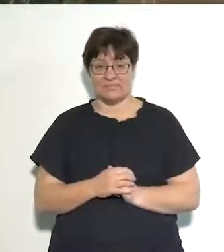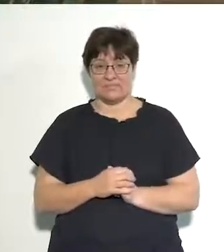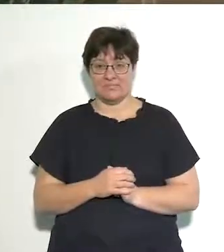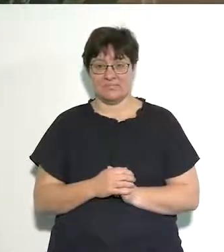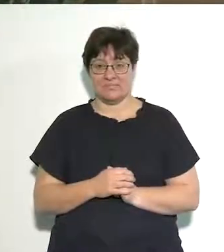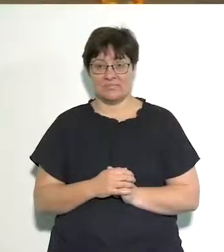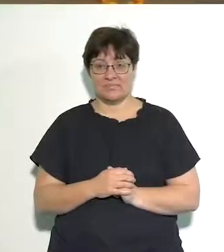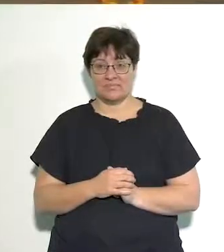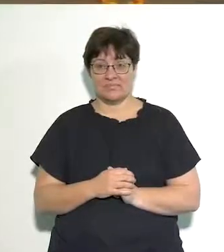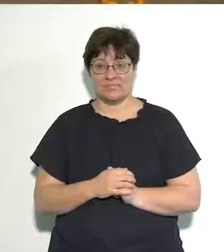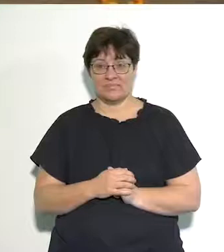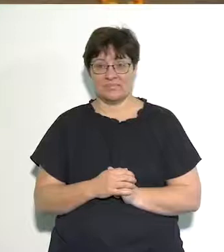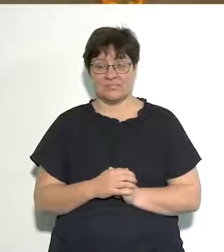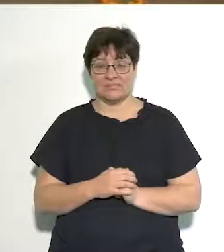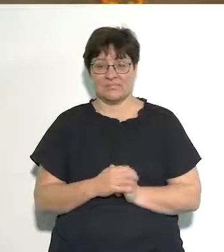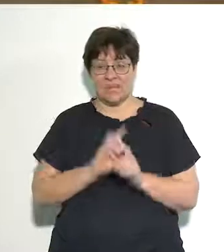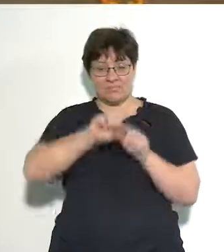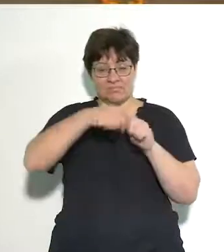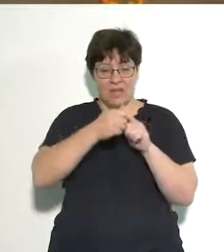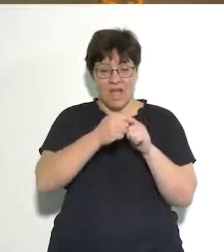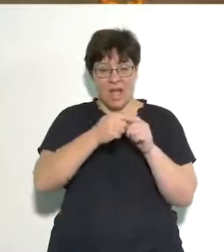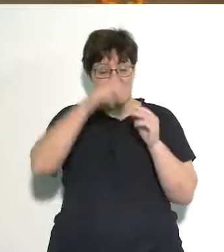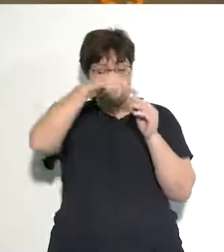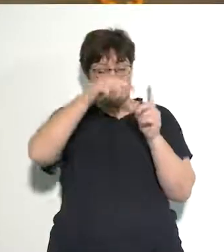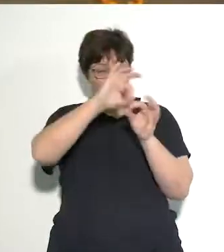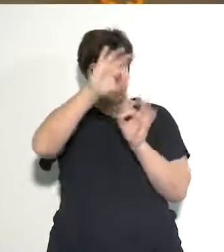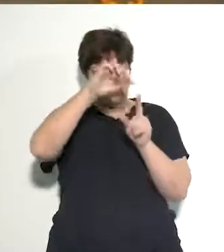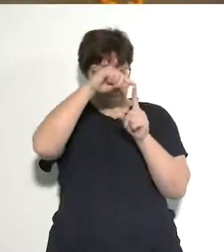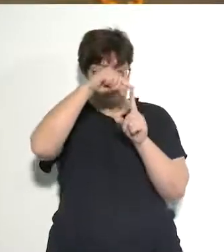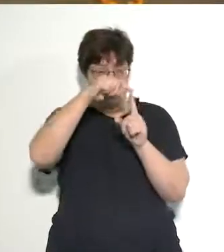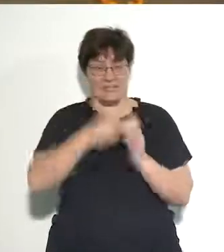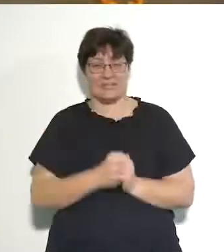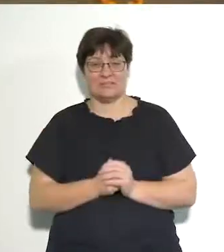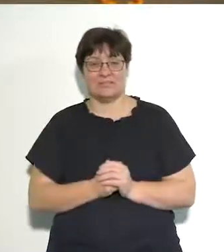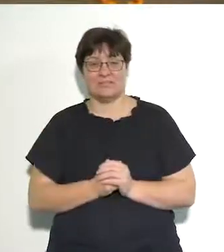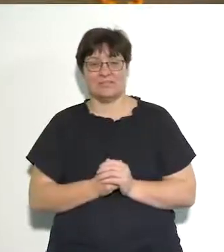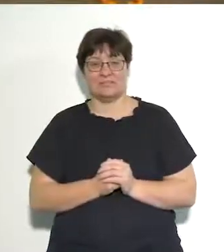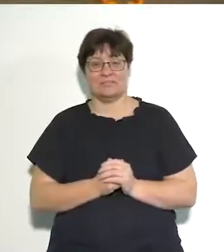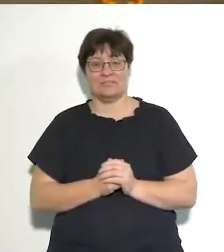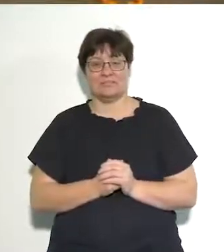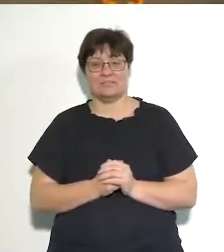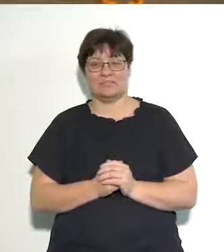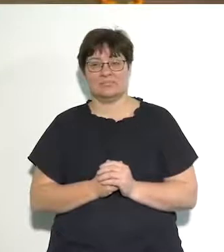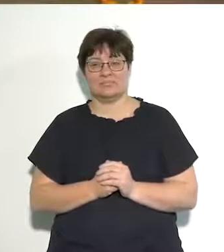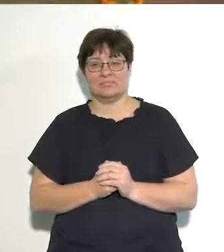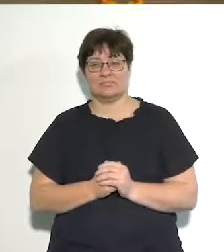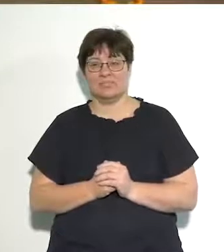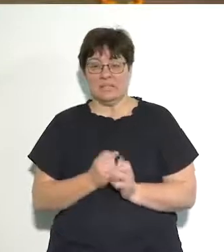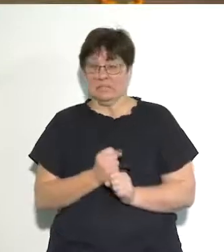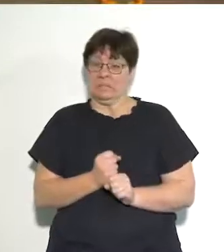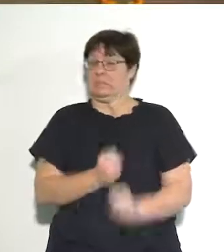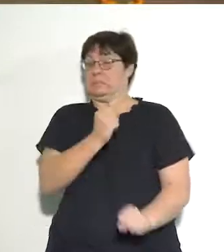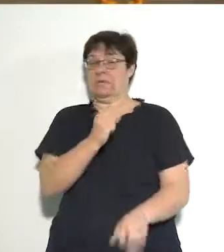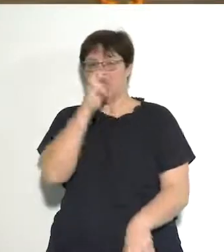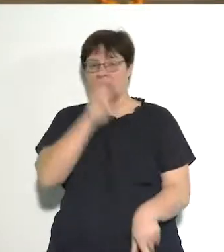So here we go, a knot right at the tip of my string. Doesn't have to be